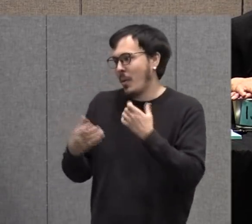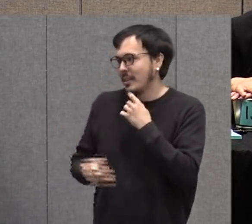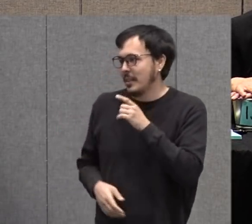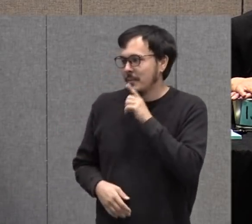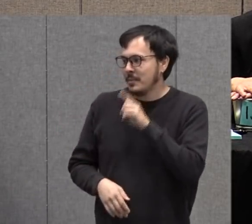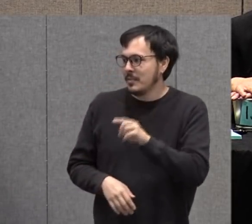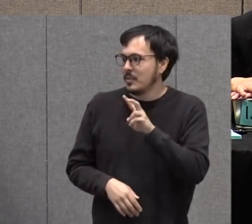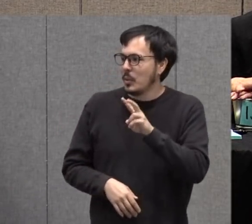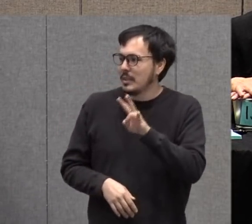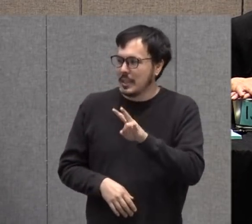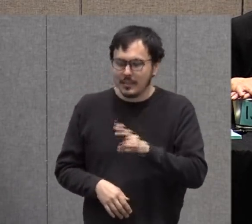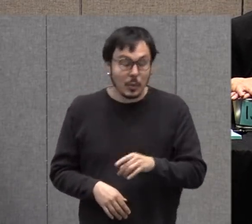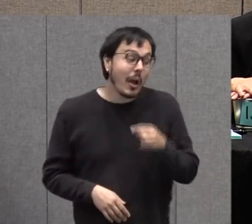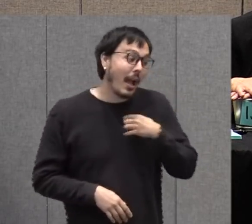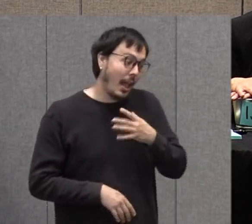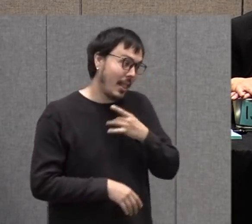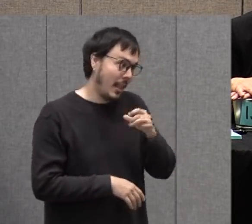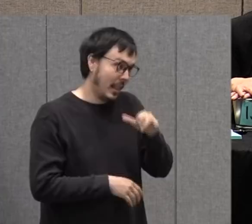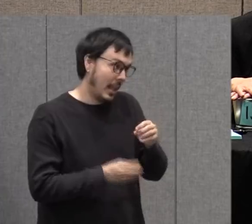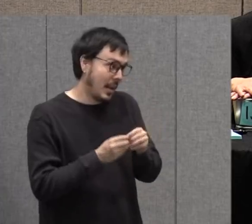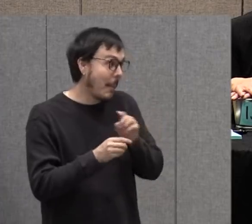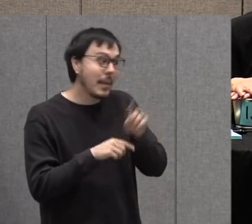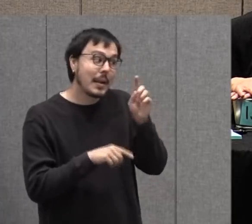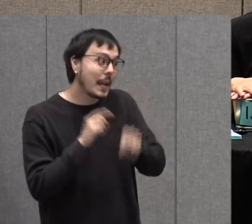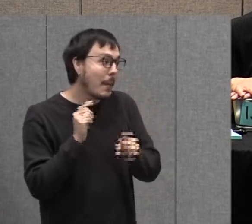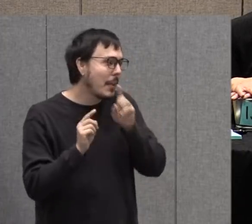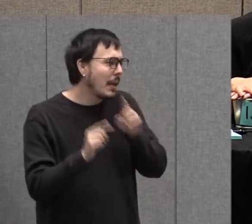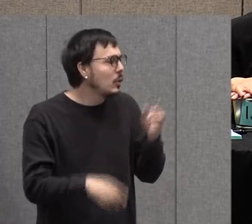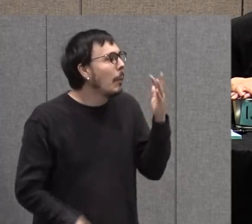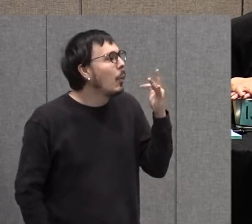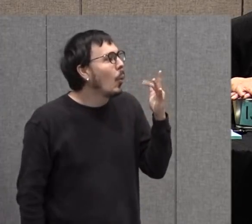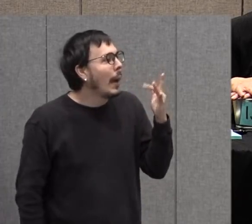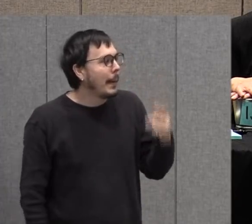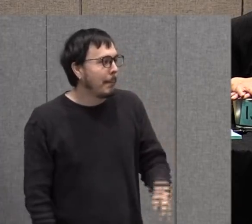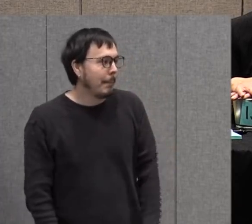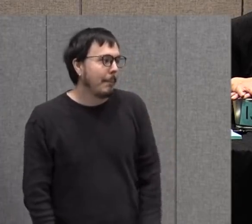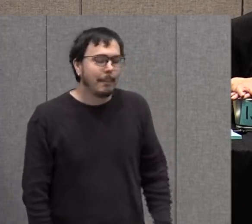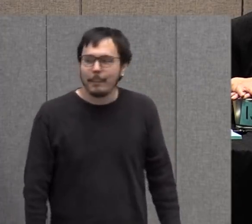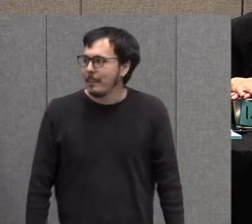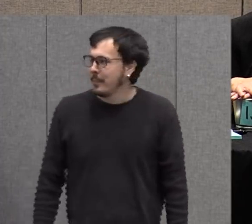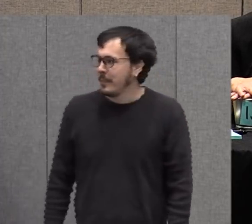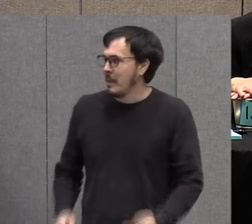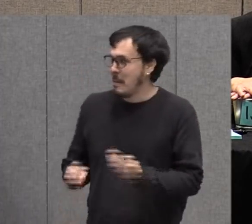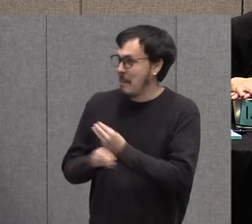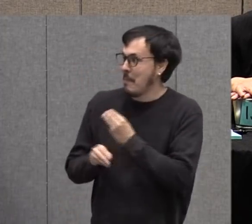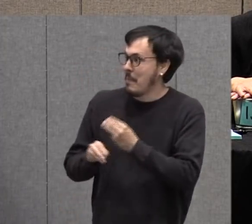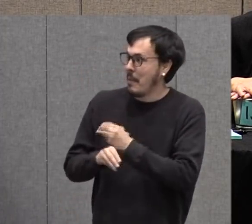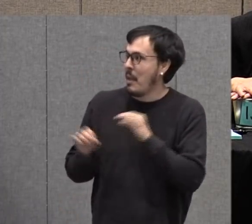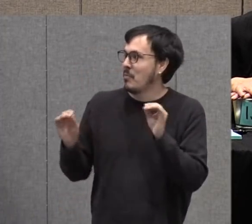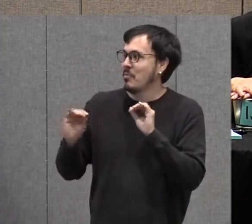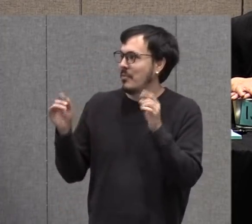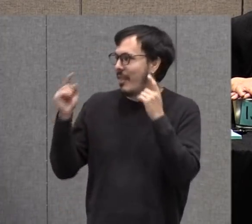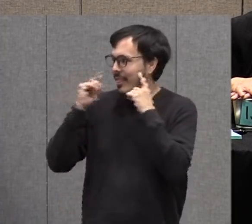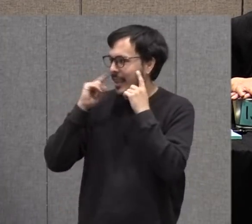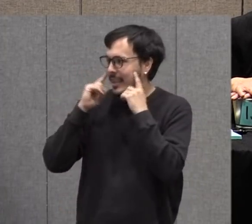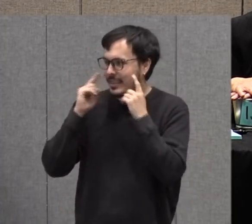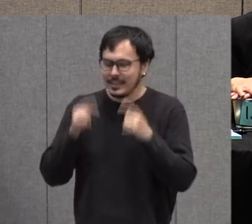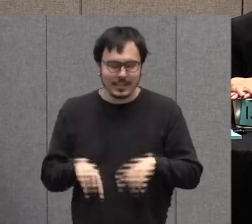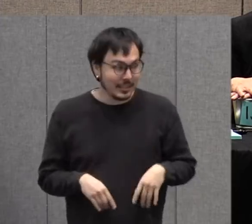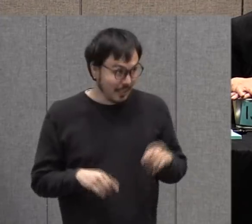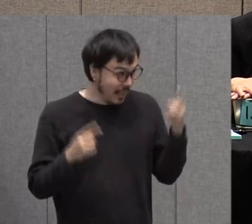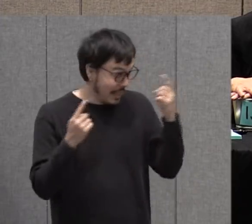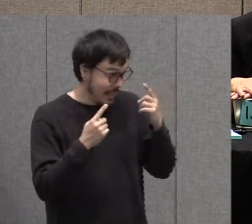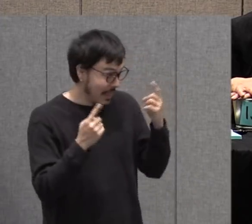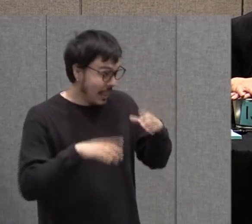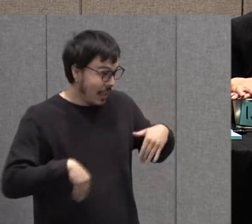love 27 too, but 27 cannot be the answer. Why? I didn't do any math thinking. You didn't do any math thinking. No.